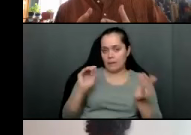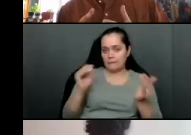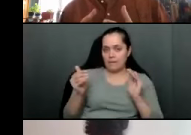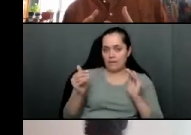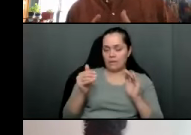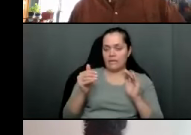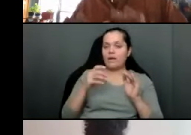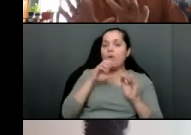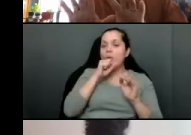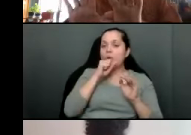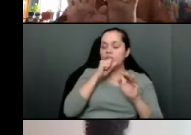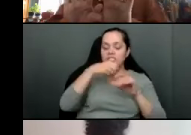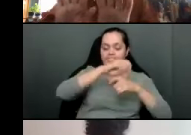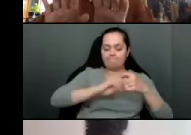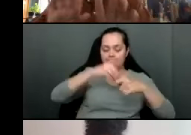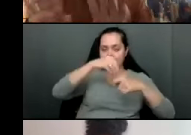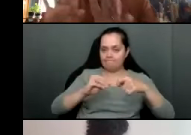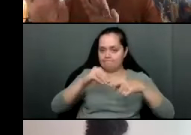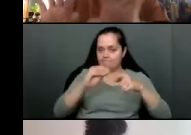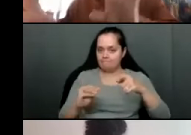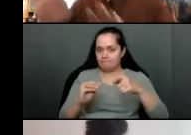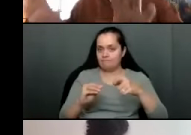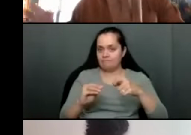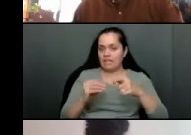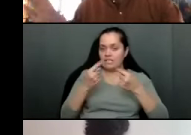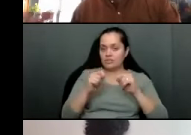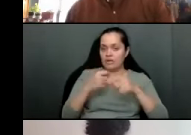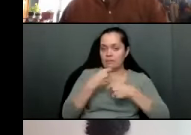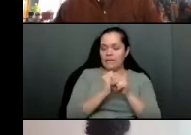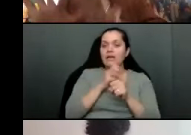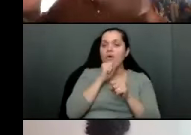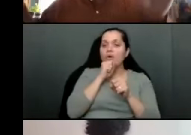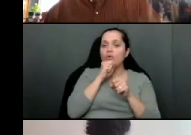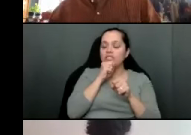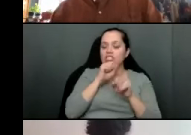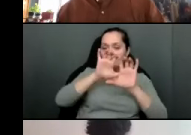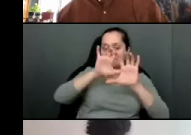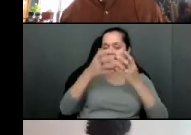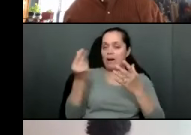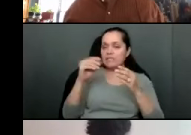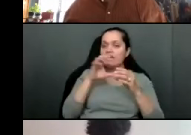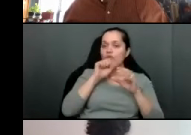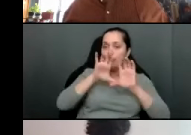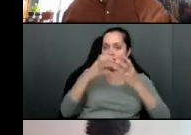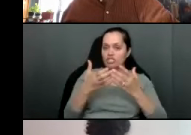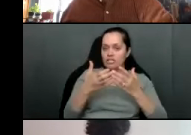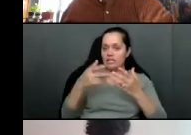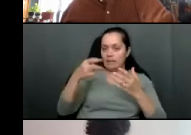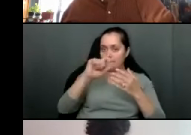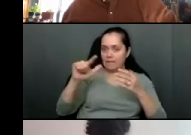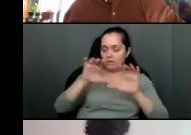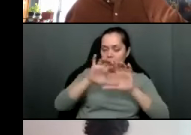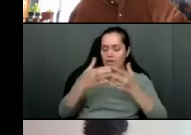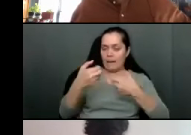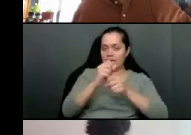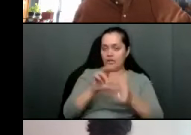an orange and trying to flatten out all that orange rind into a perfect rectangle.